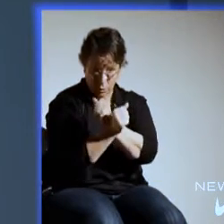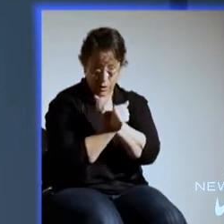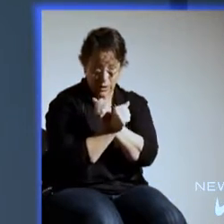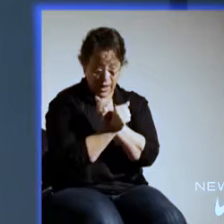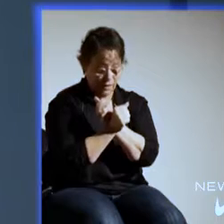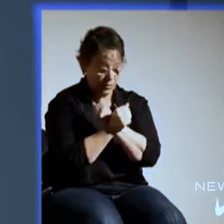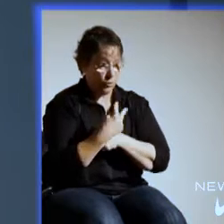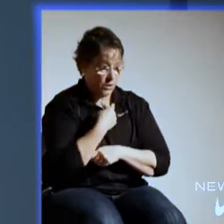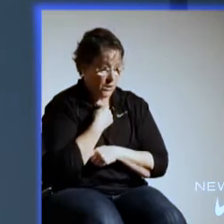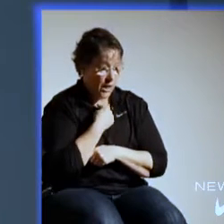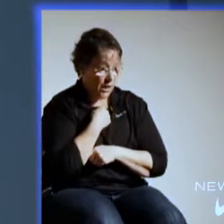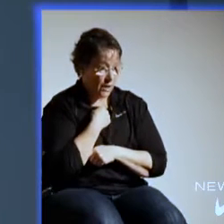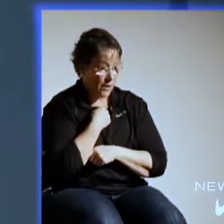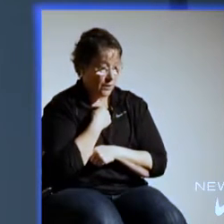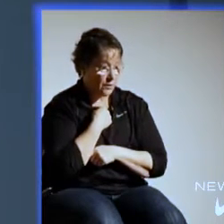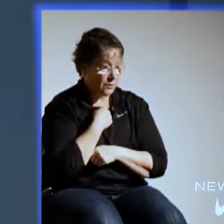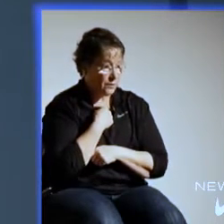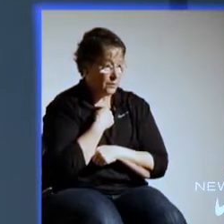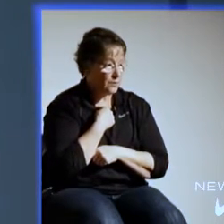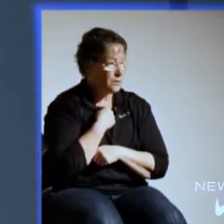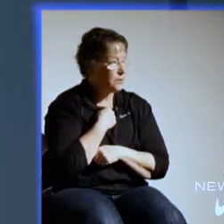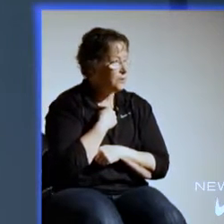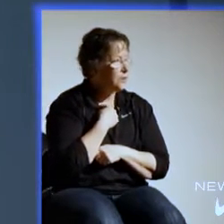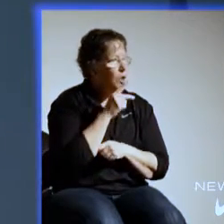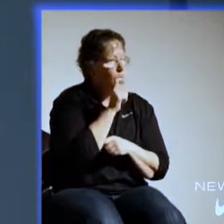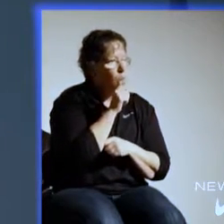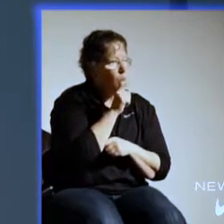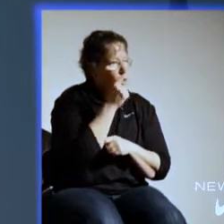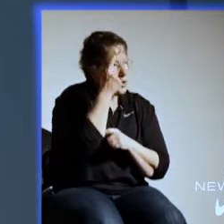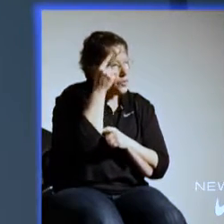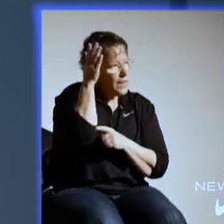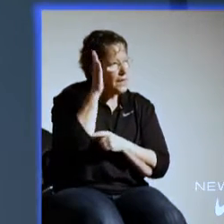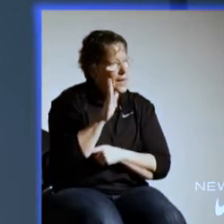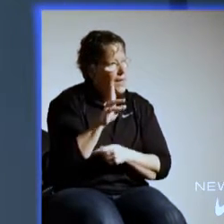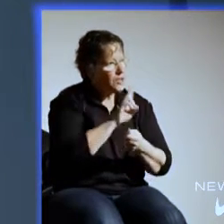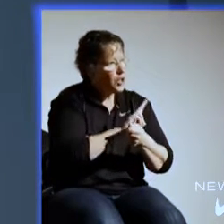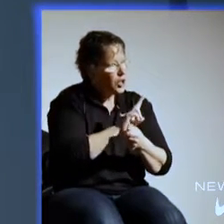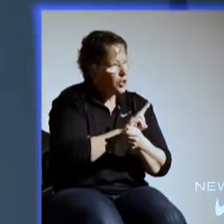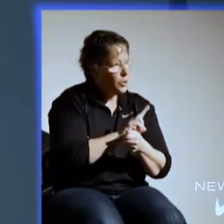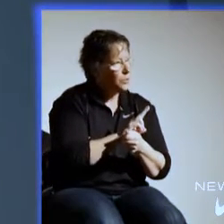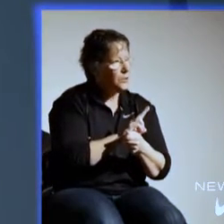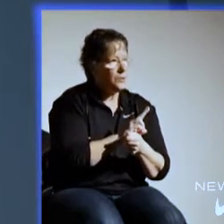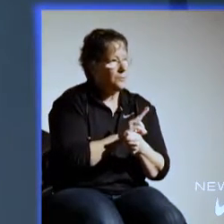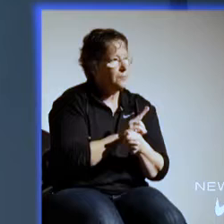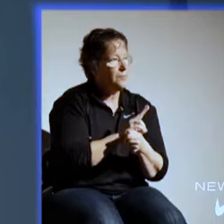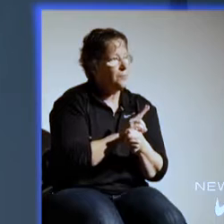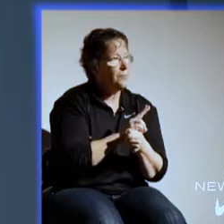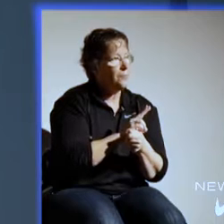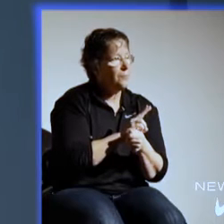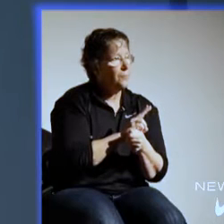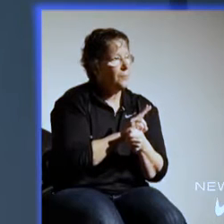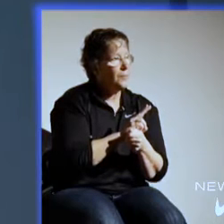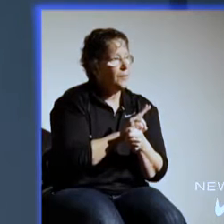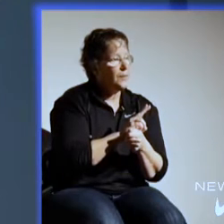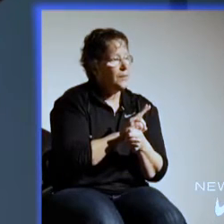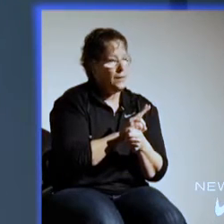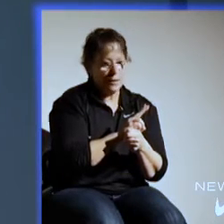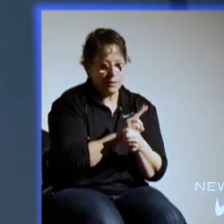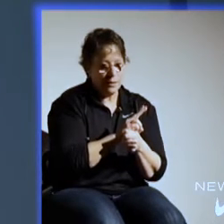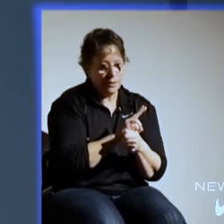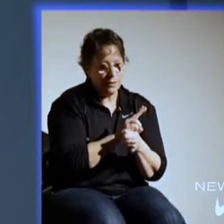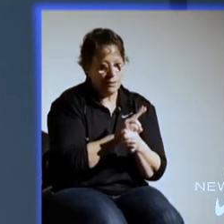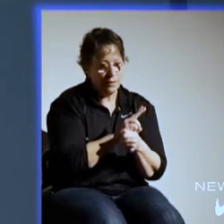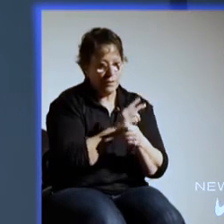Who do you think God's going to use to free them? God used Moses to give the Jews the law. Do you know what God